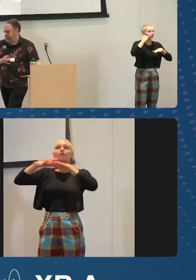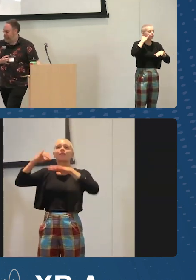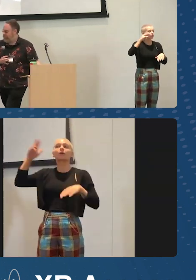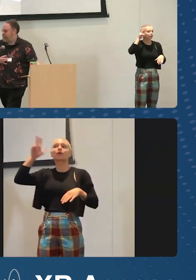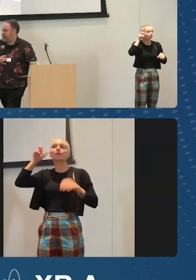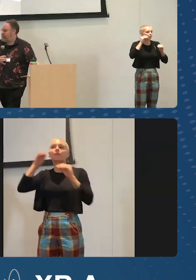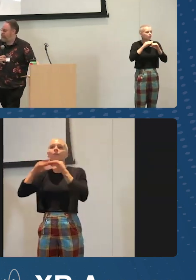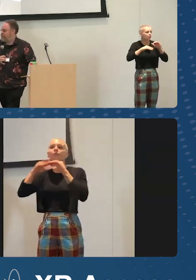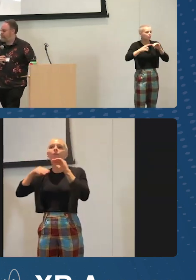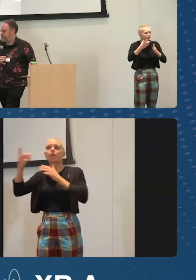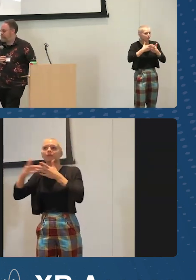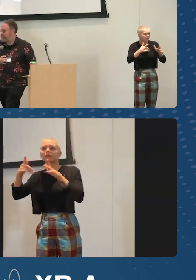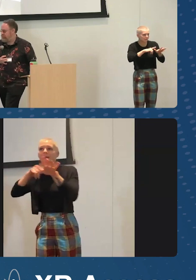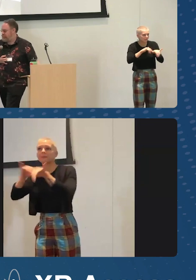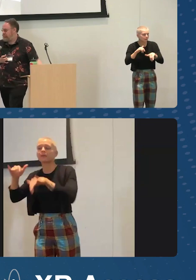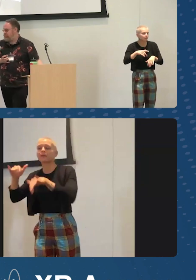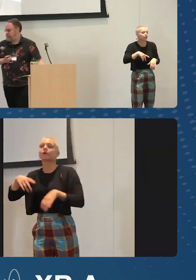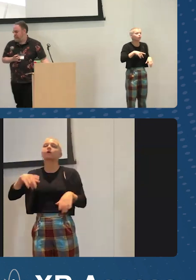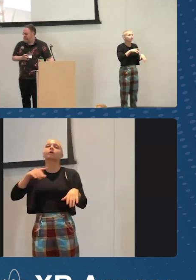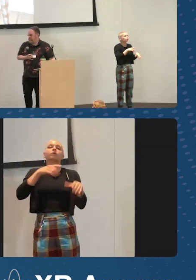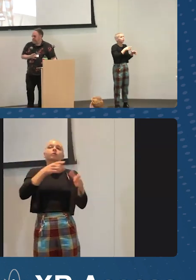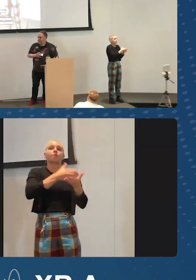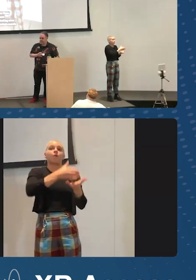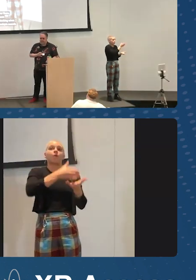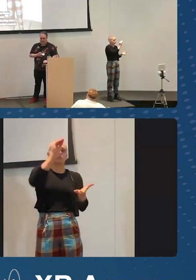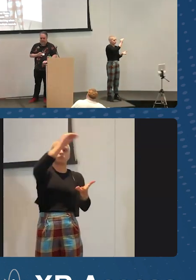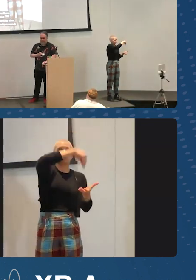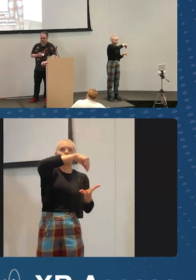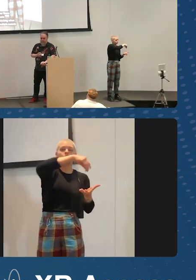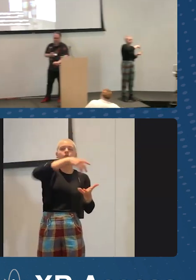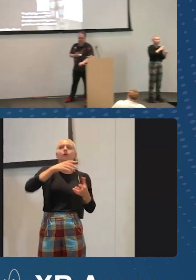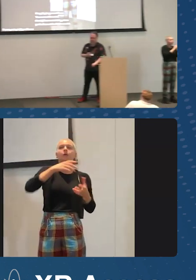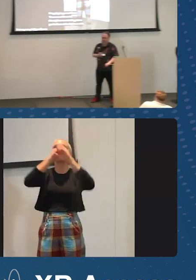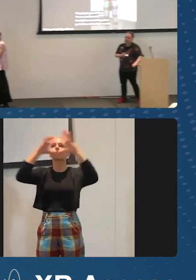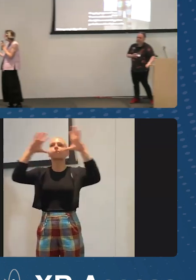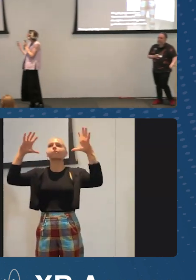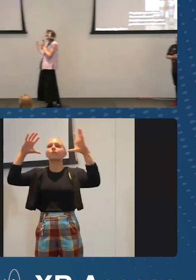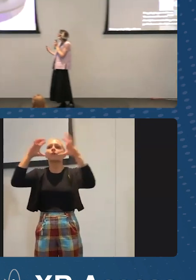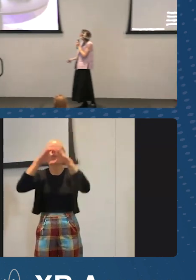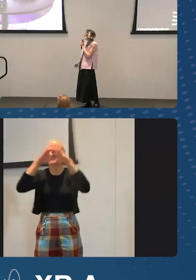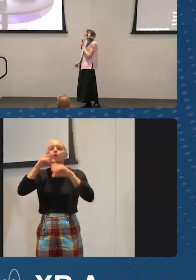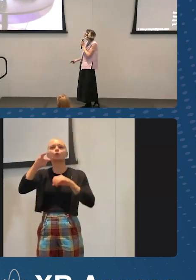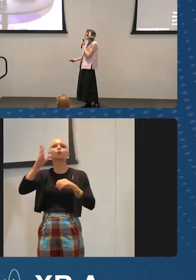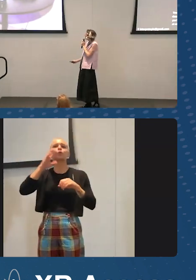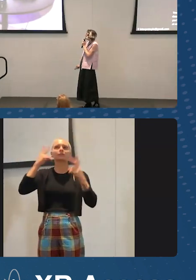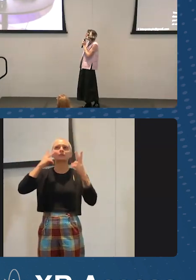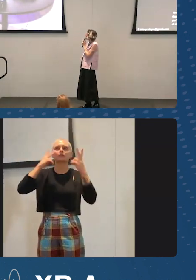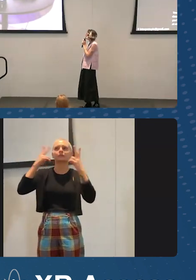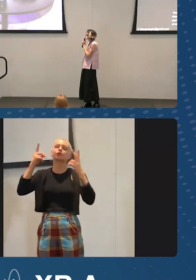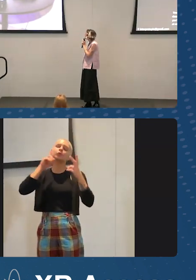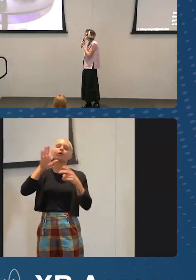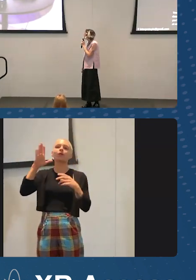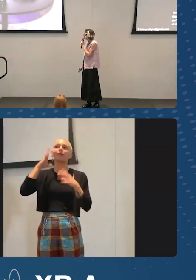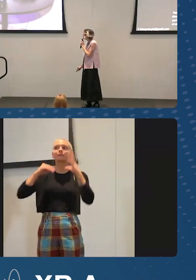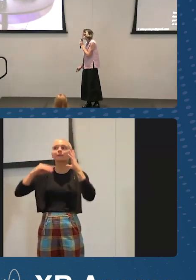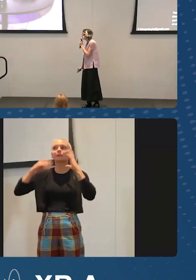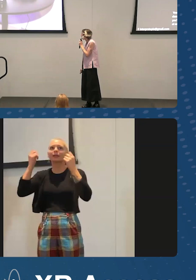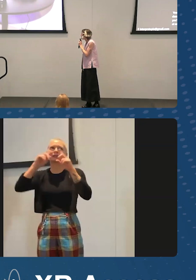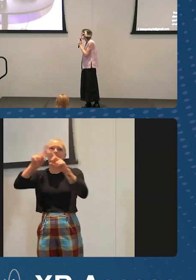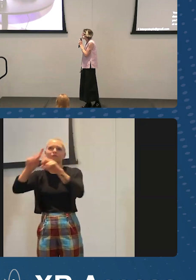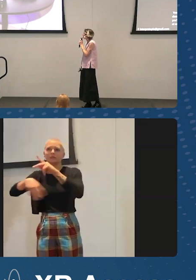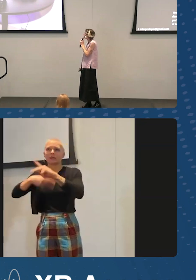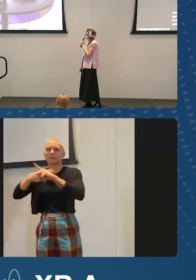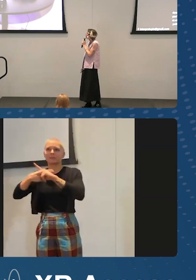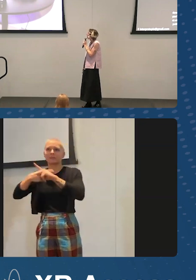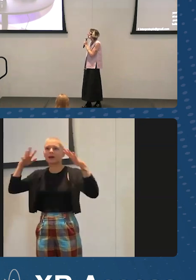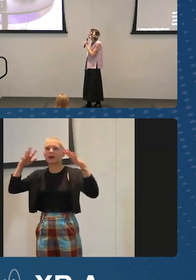a balloon deflates. You will encounter all kinds of different sounds. And now we have a close-up of the controller. You